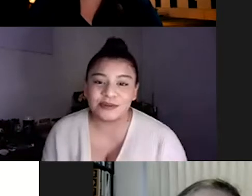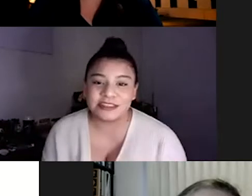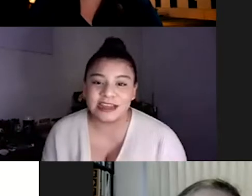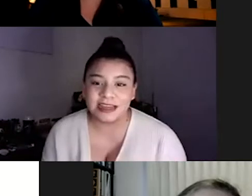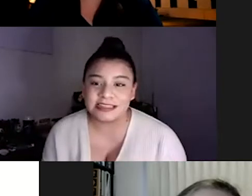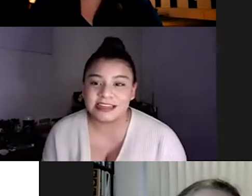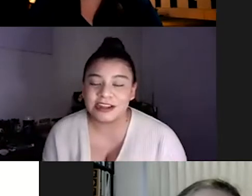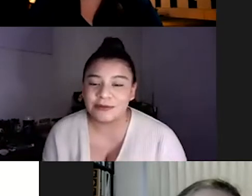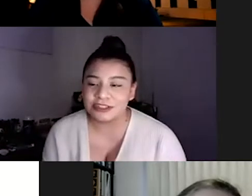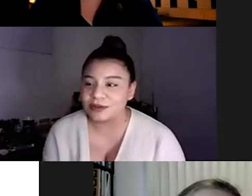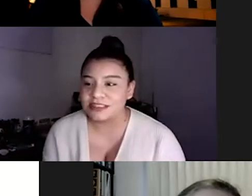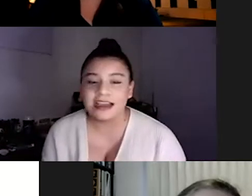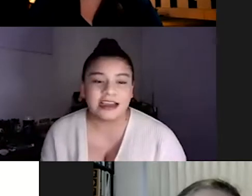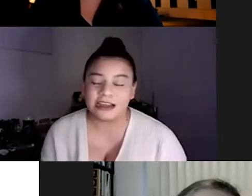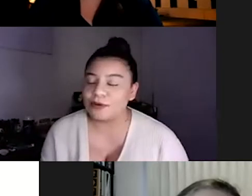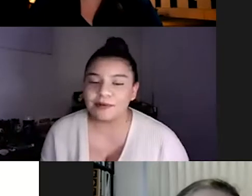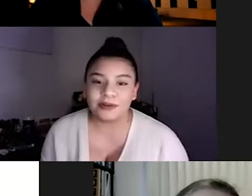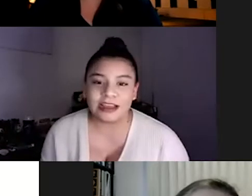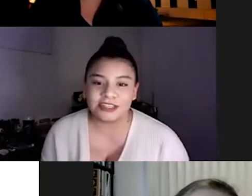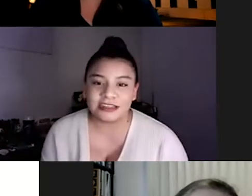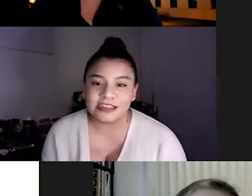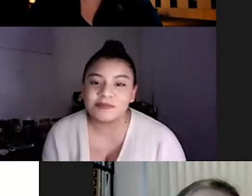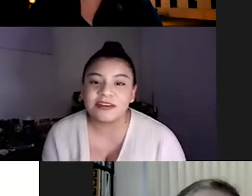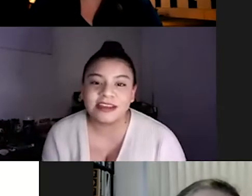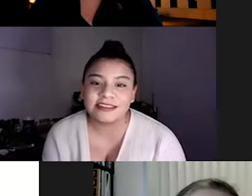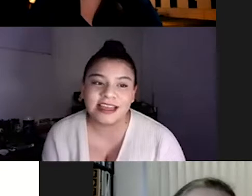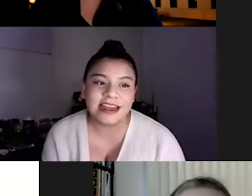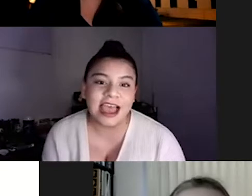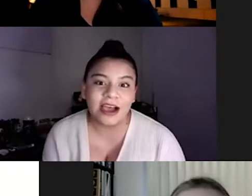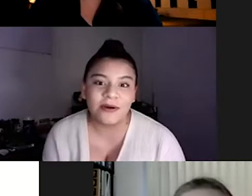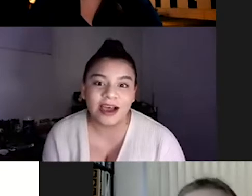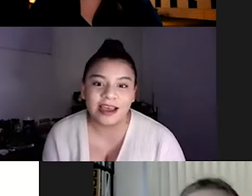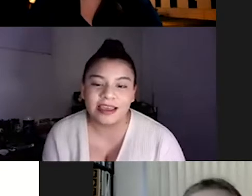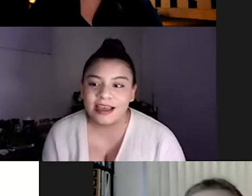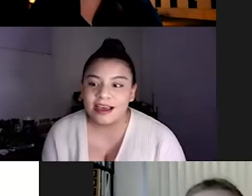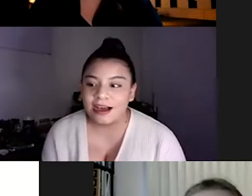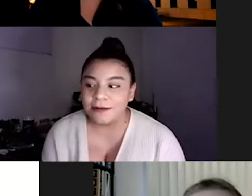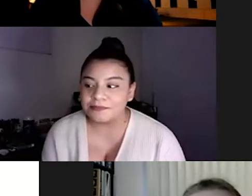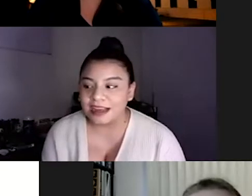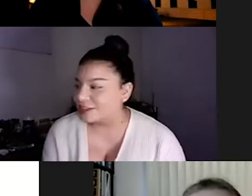Students President my senior year, which was an incredible, life-changing experience. And now I